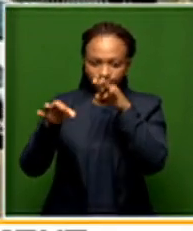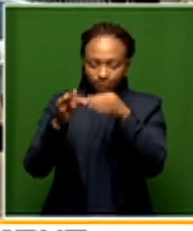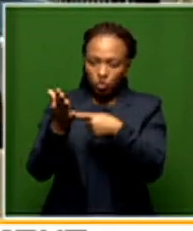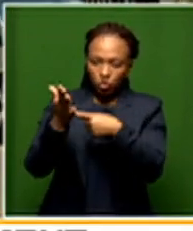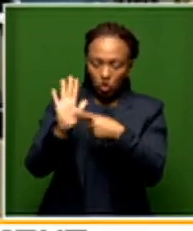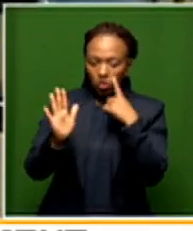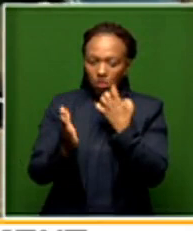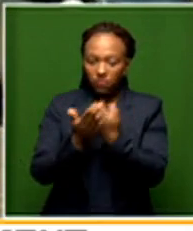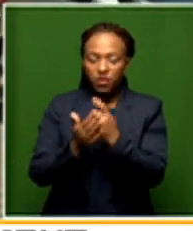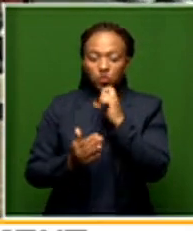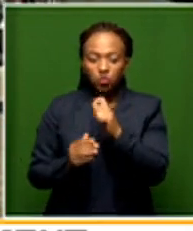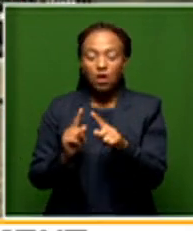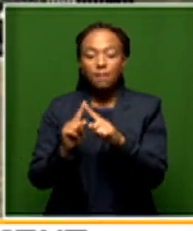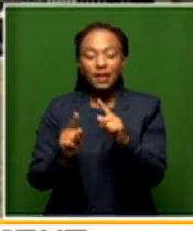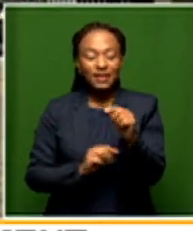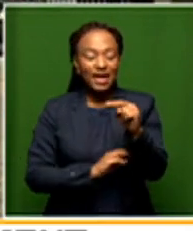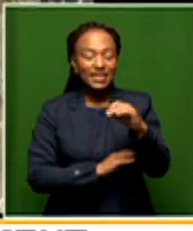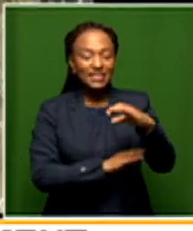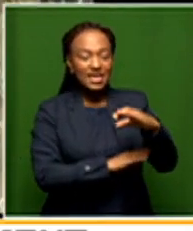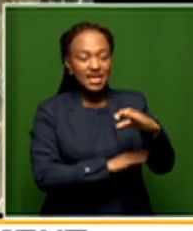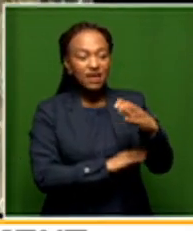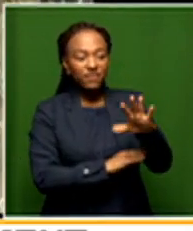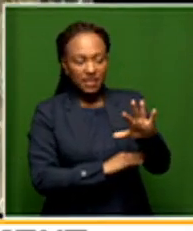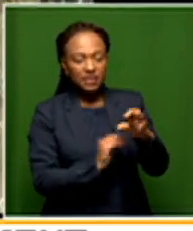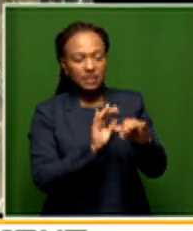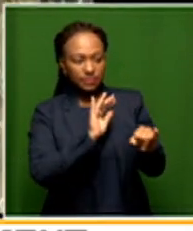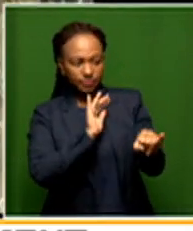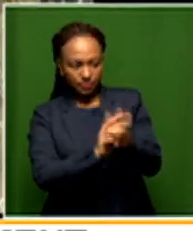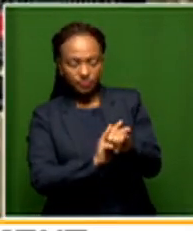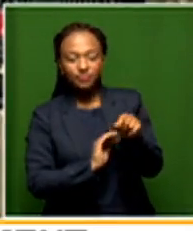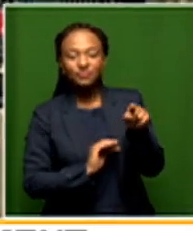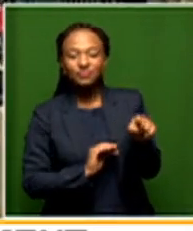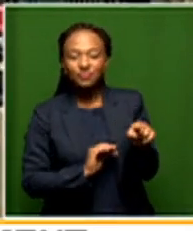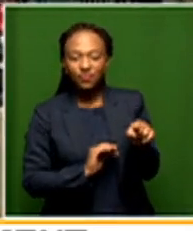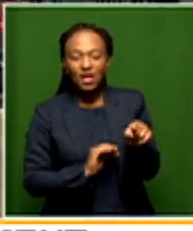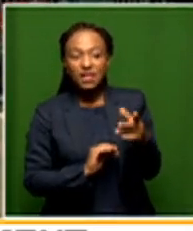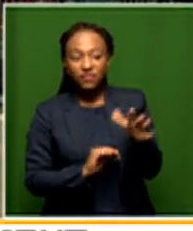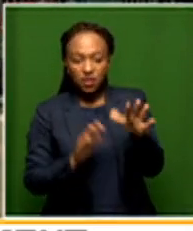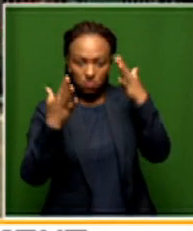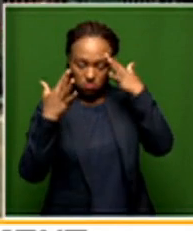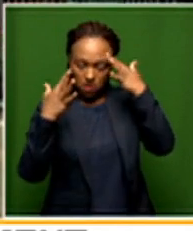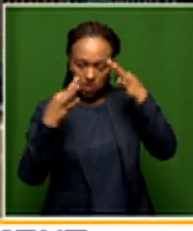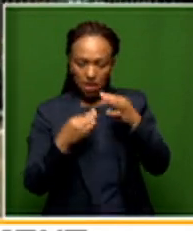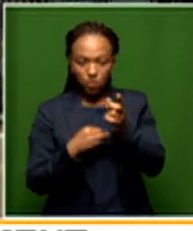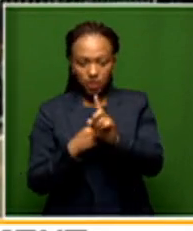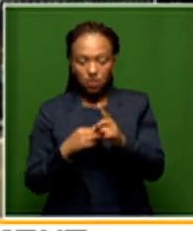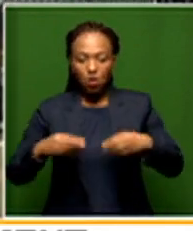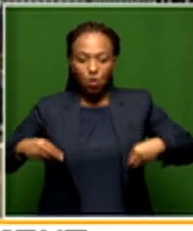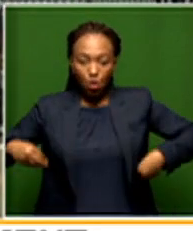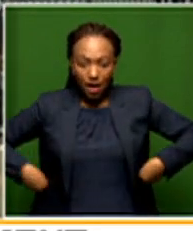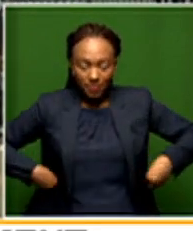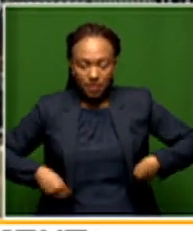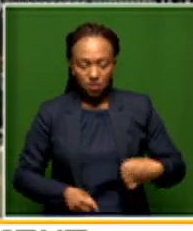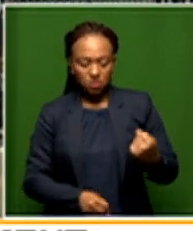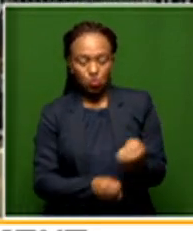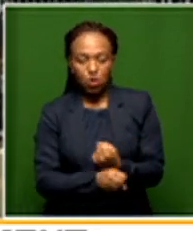NEC of the ANC has recognized this and has decided that corruption work